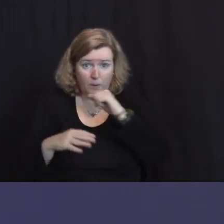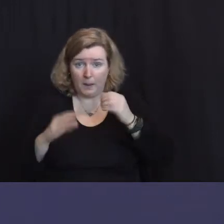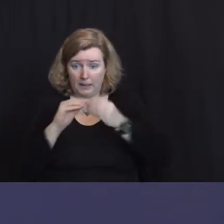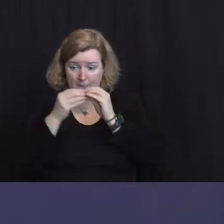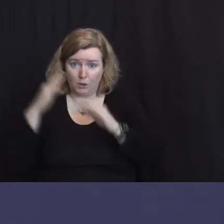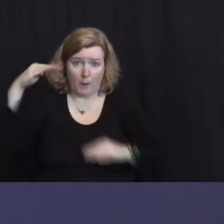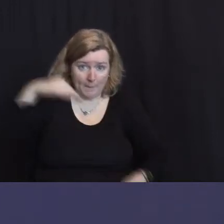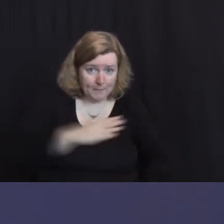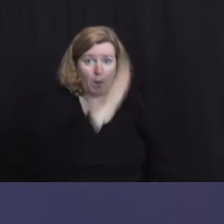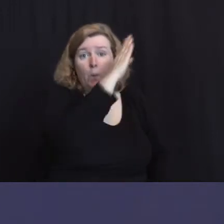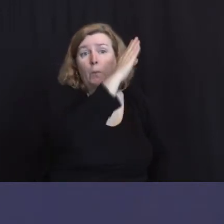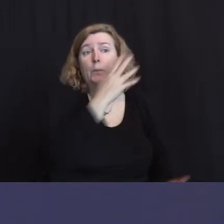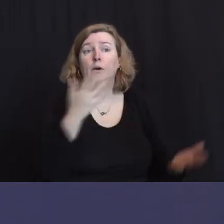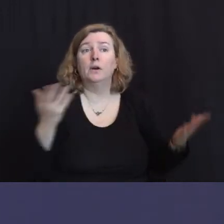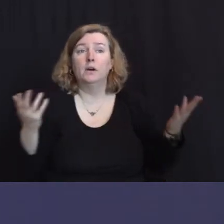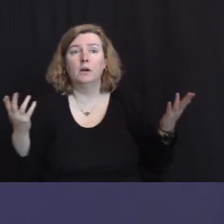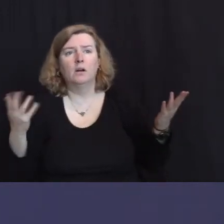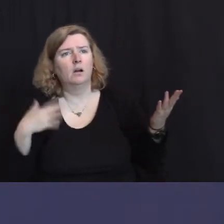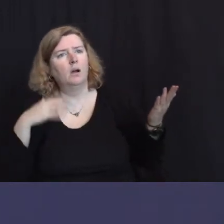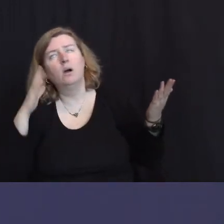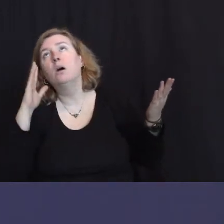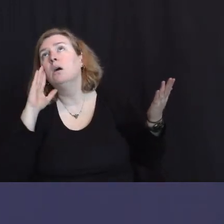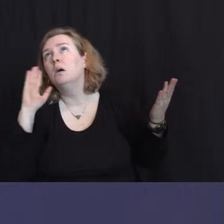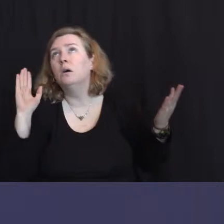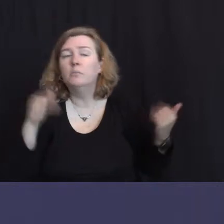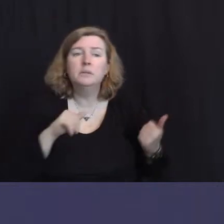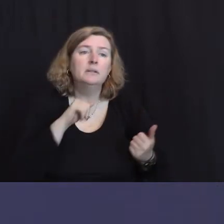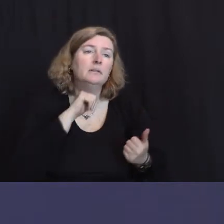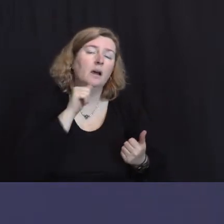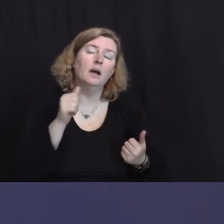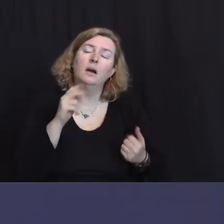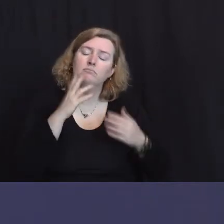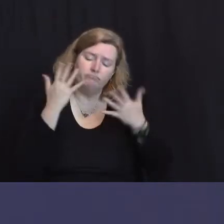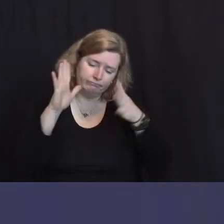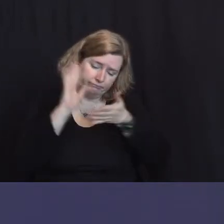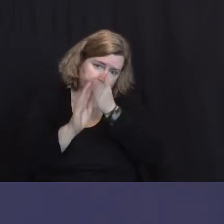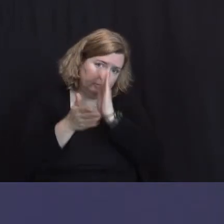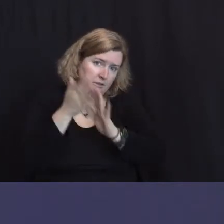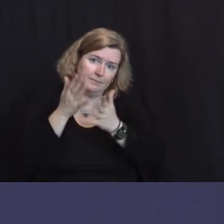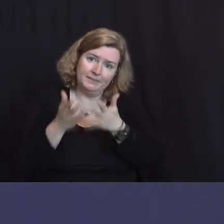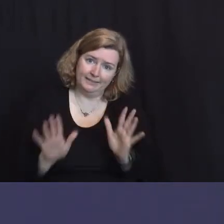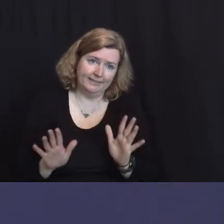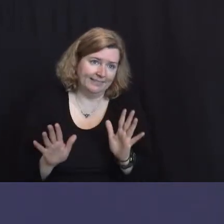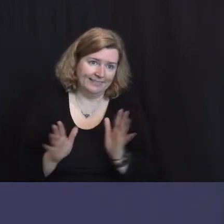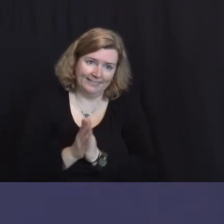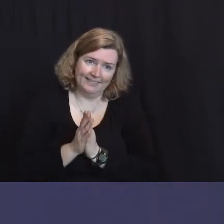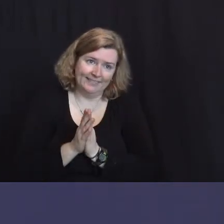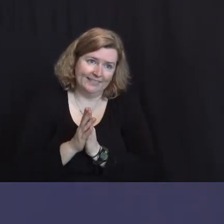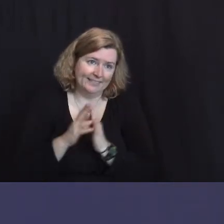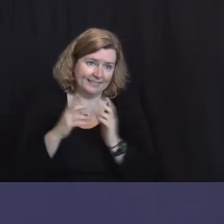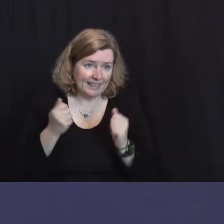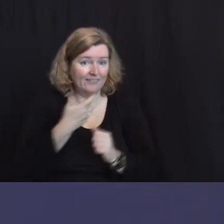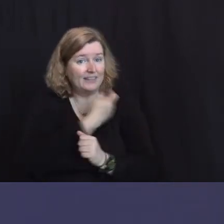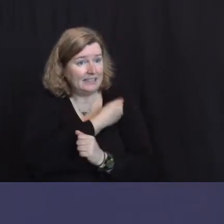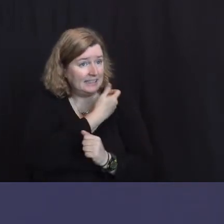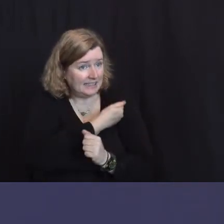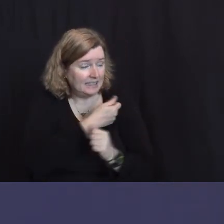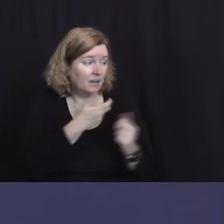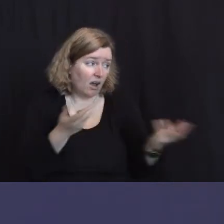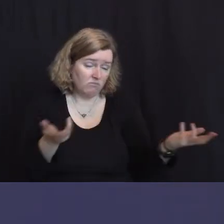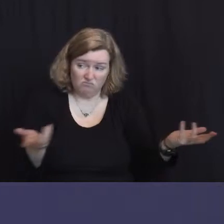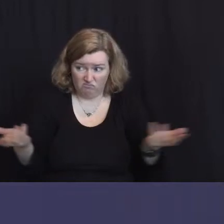doesn't rear its head again, at least in a meaningful way, particularly given the vaccine levels that I'm sure that we're going to get to.